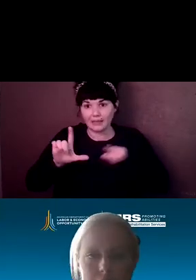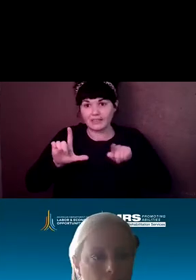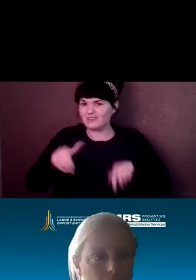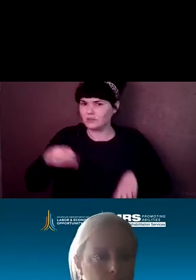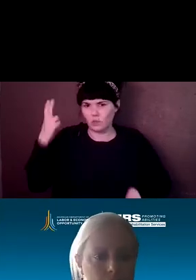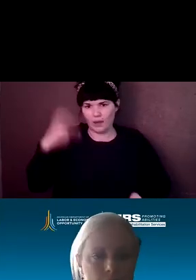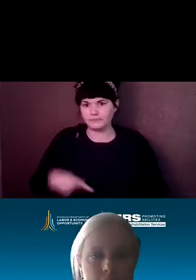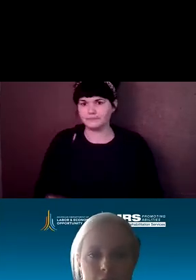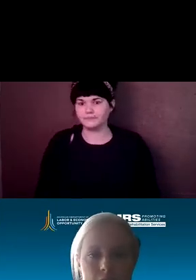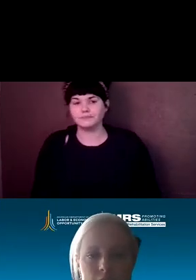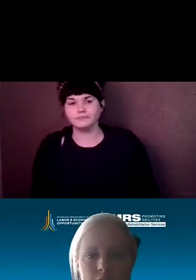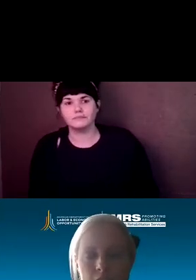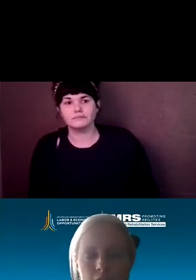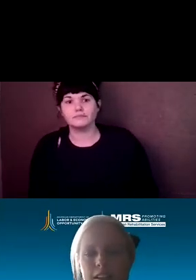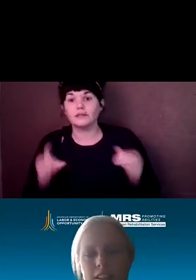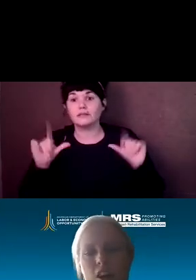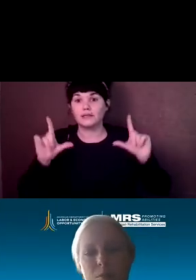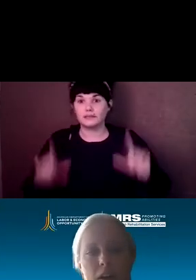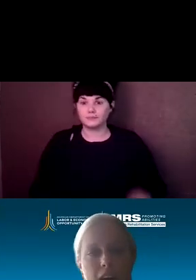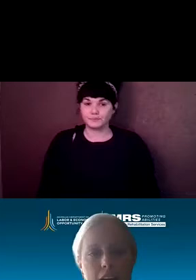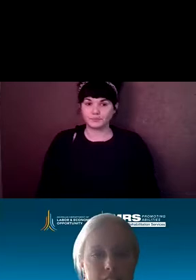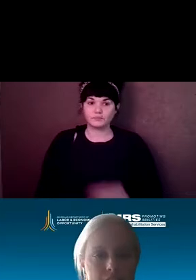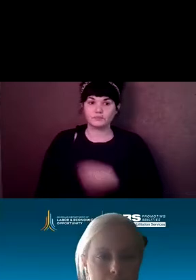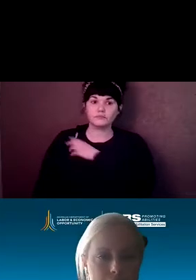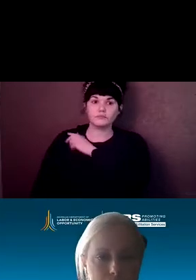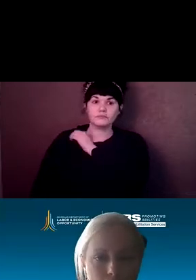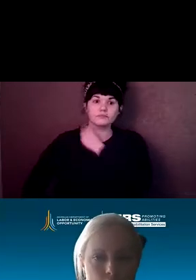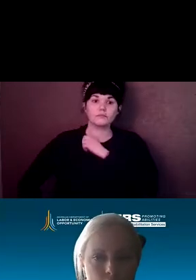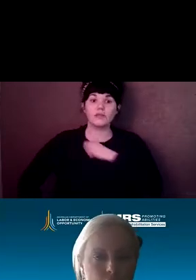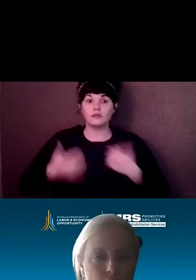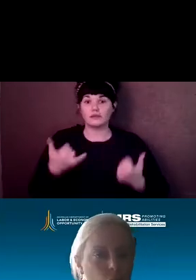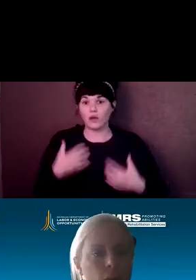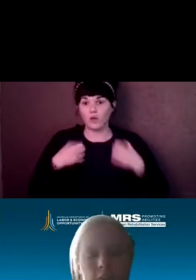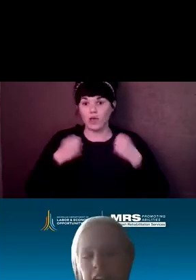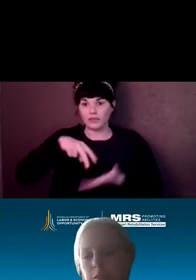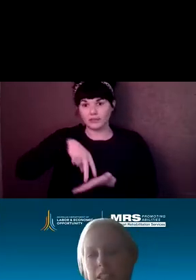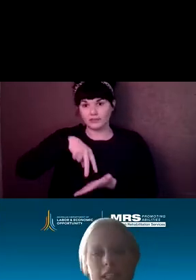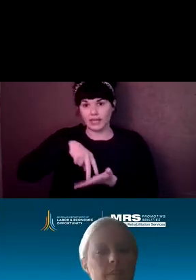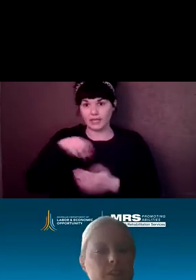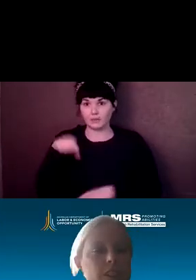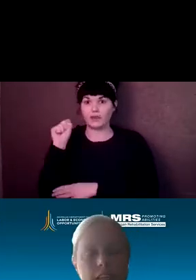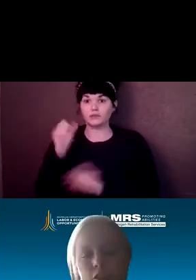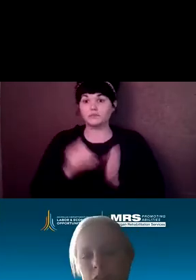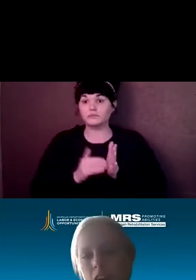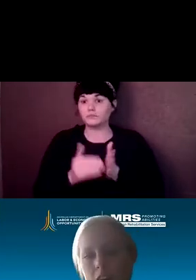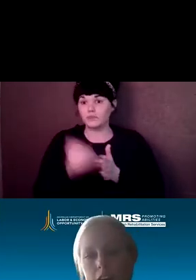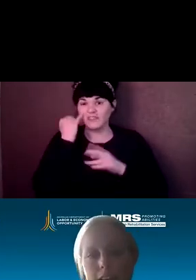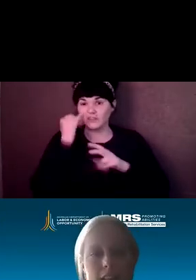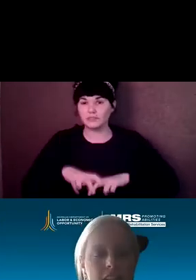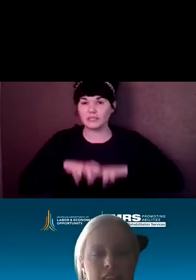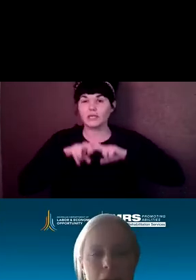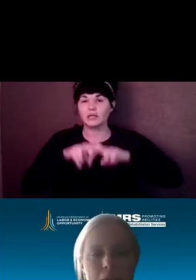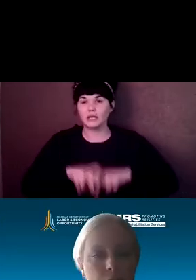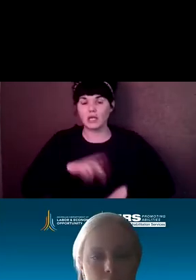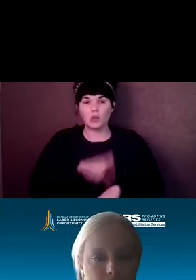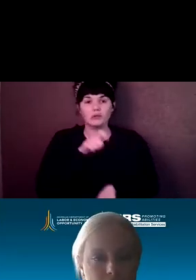Next slide, please. Now let's talk about healthy standing posture. So frequently, if you're sitting too long, it doesn't